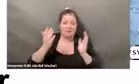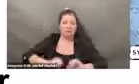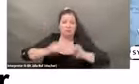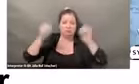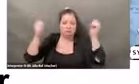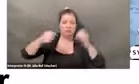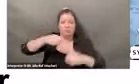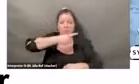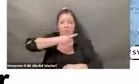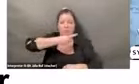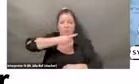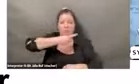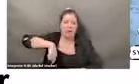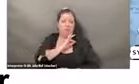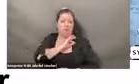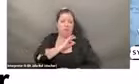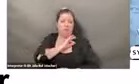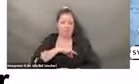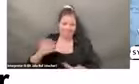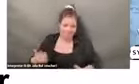unfortunately, I don't think that is happening.